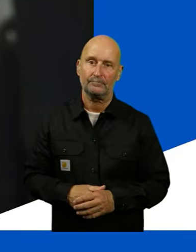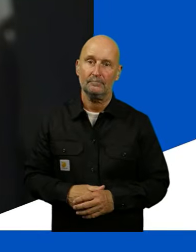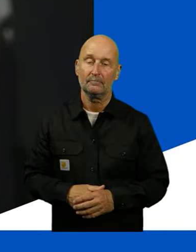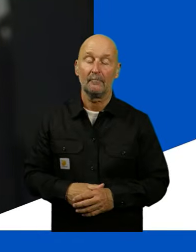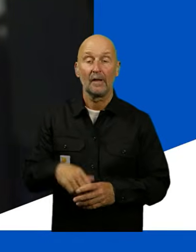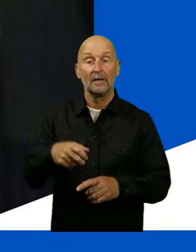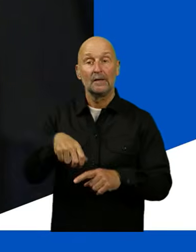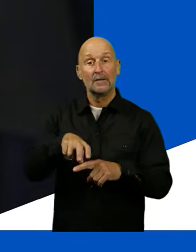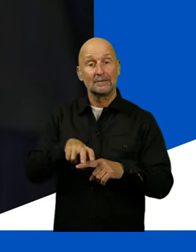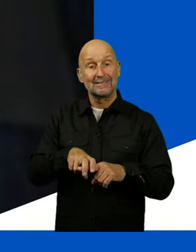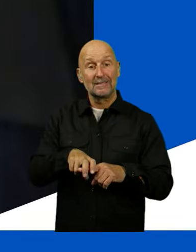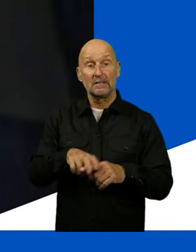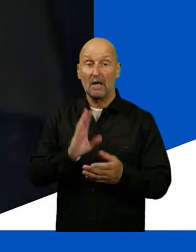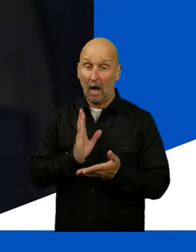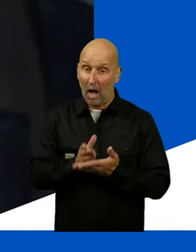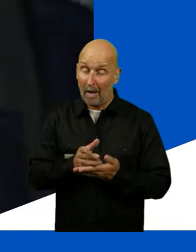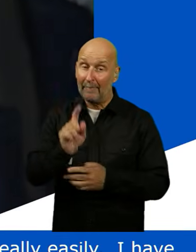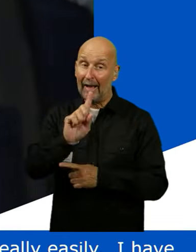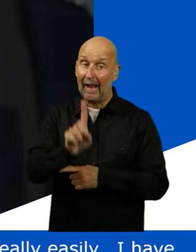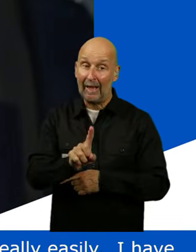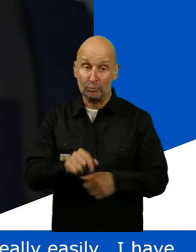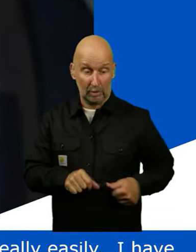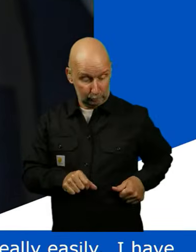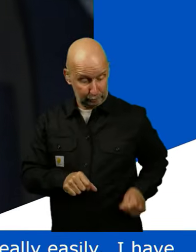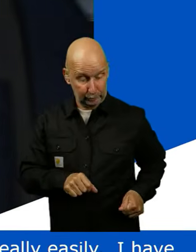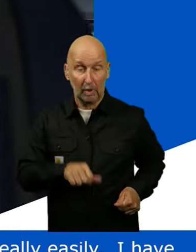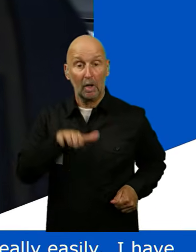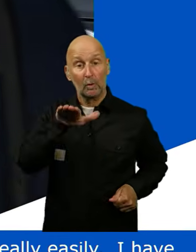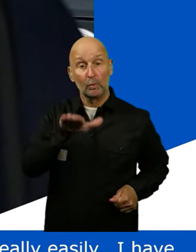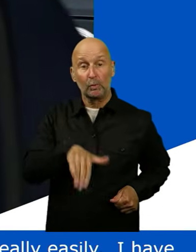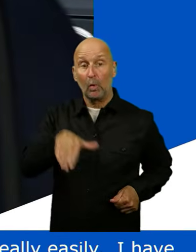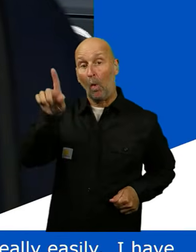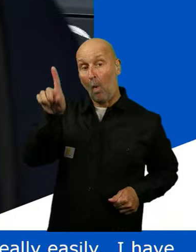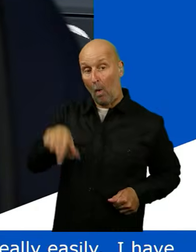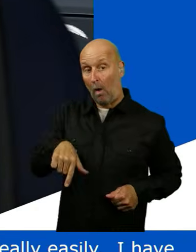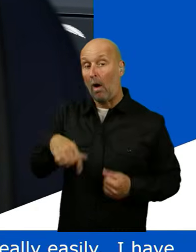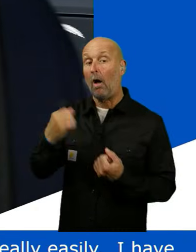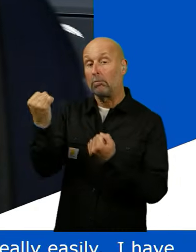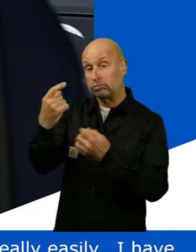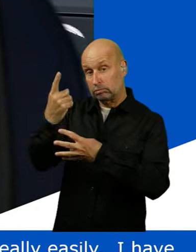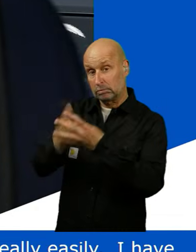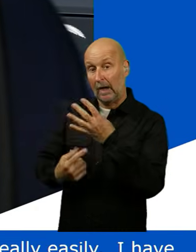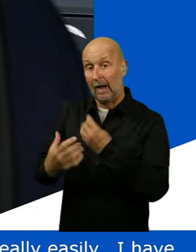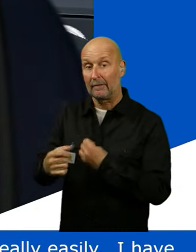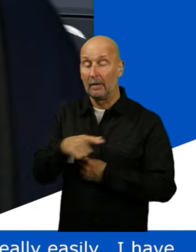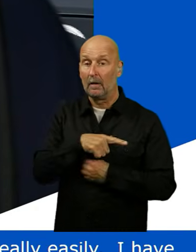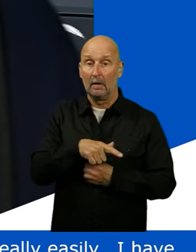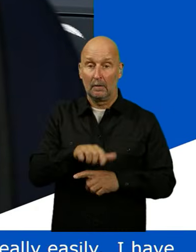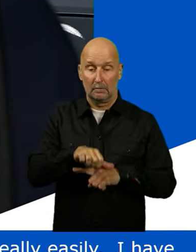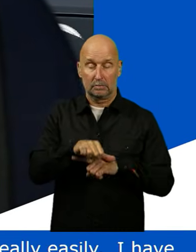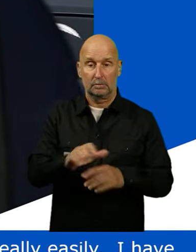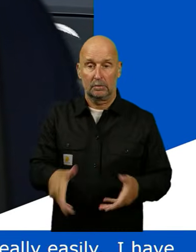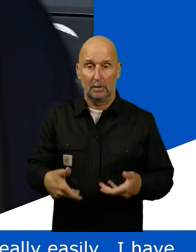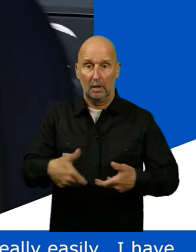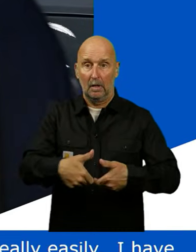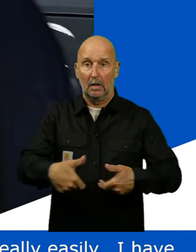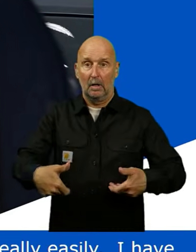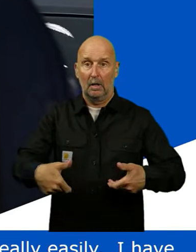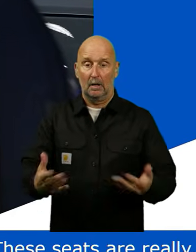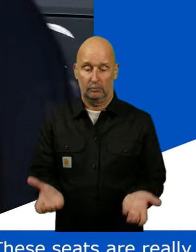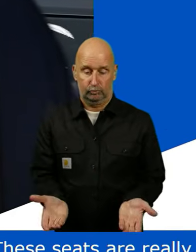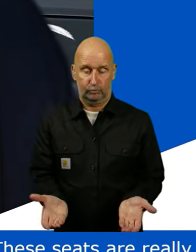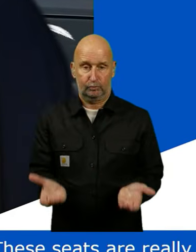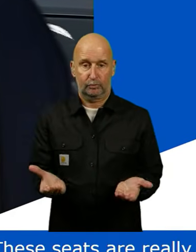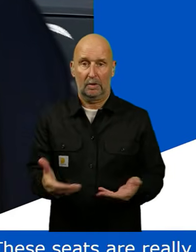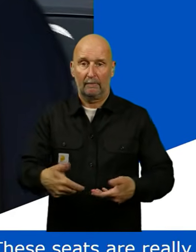seat adjustment here. All models have electric seat adjustment, and these seats are really supportive. There's even an adjustable thigh support